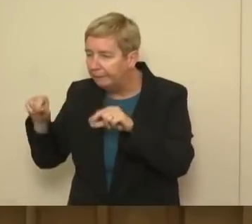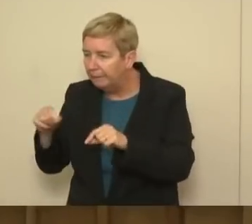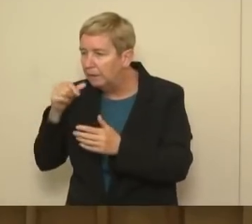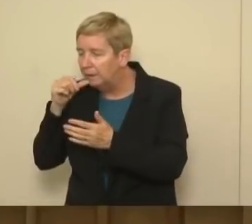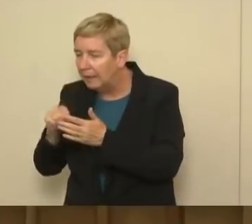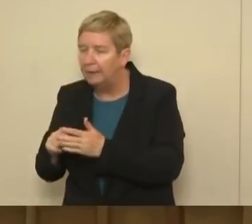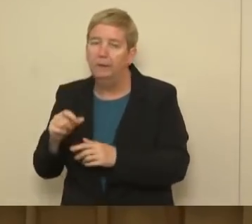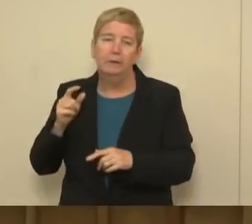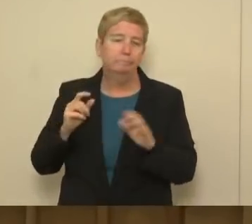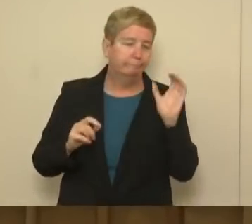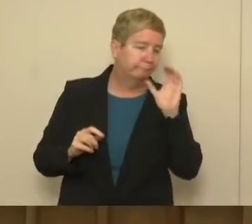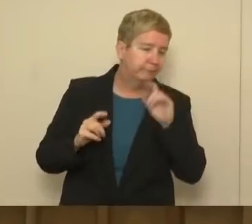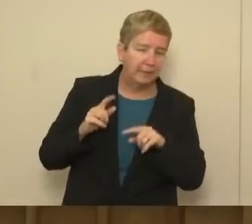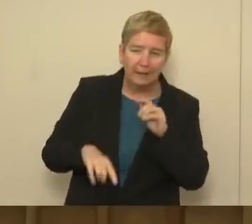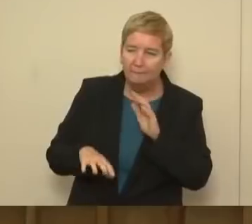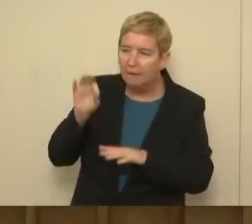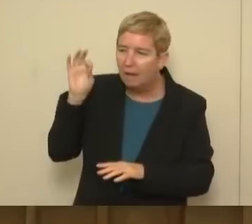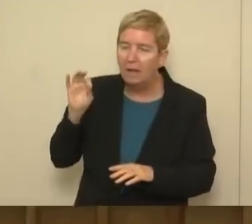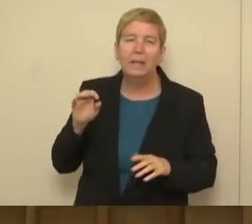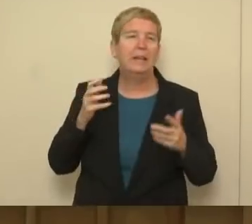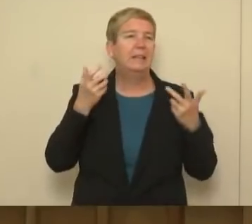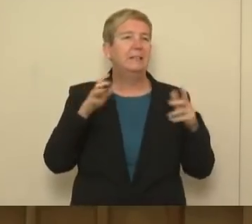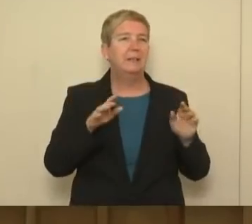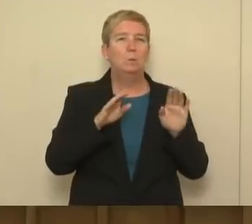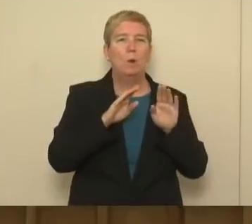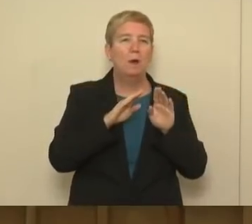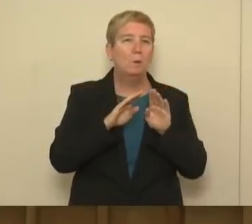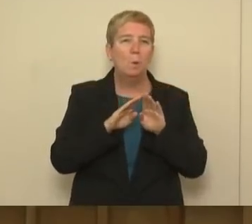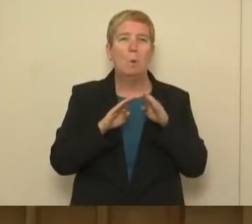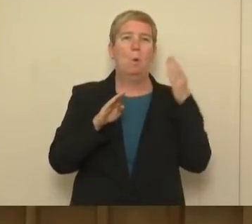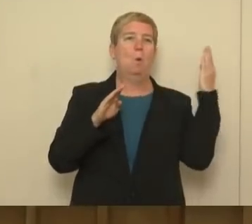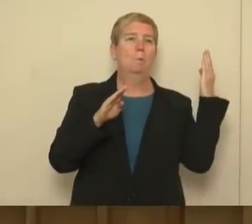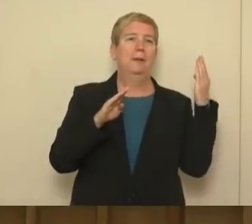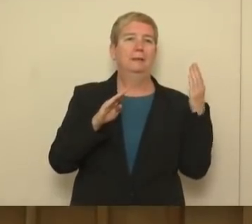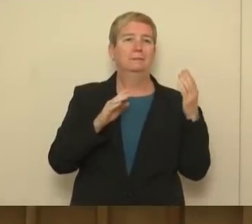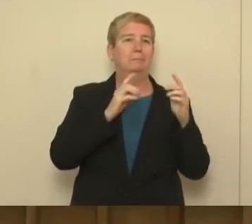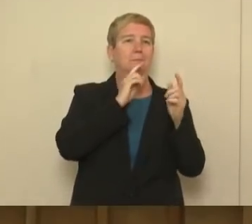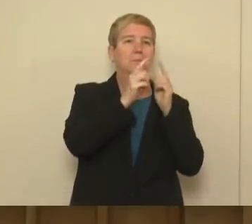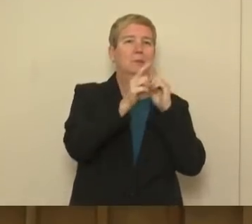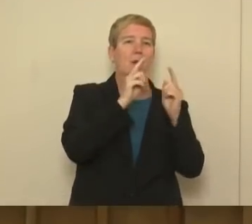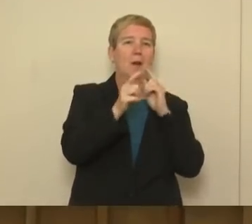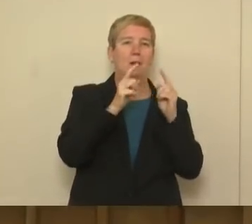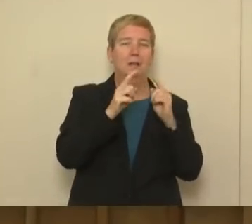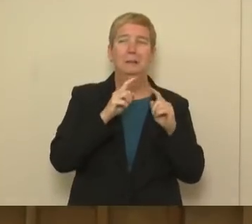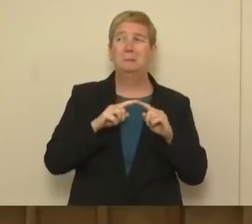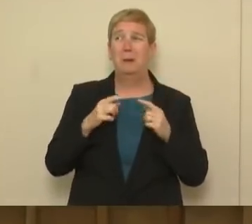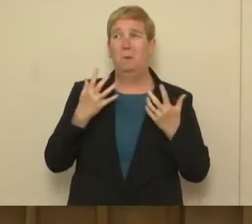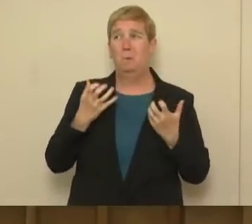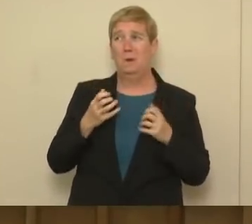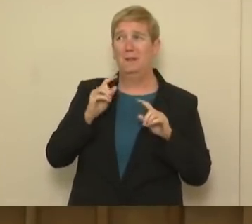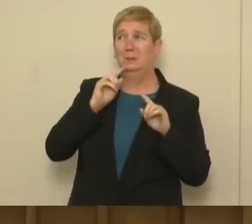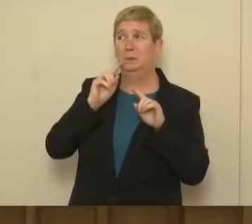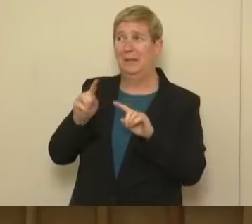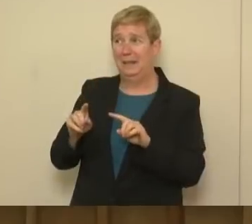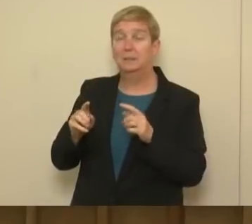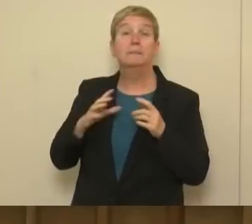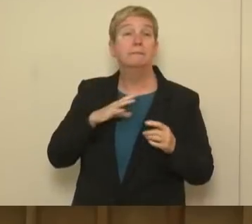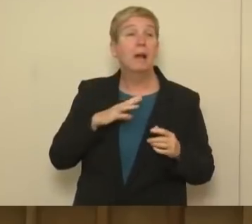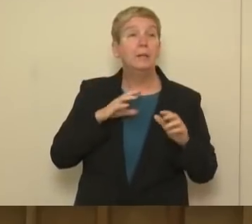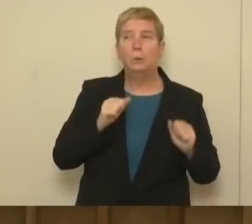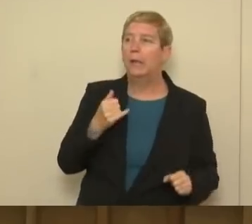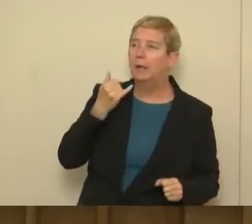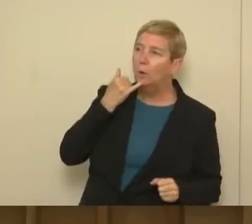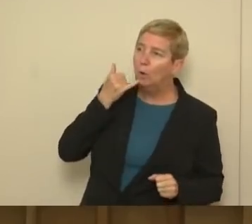envelope, didn't want to open the door, didn't feel comfortable opening the door, and that is a legitimate service that the U.S. Census is